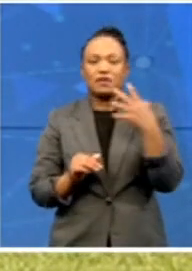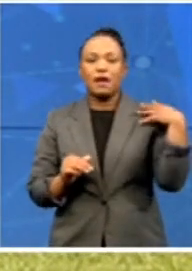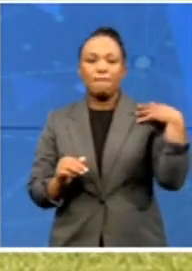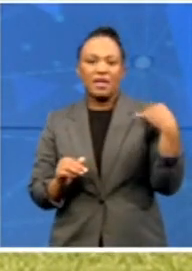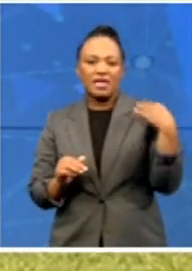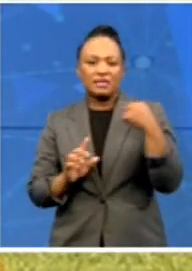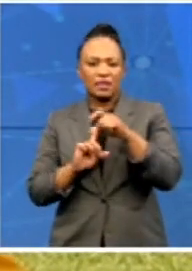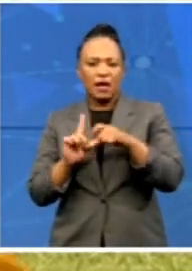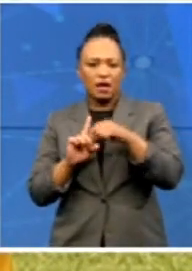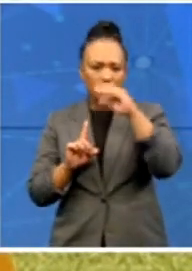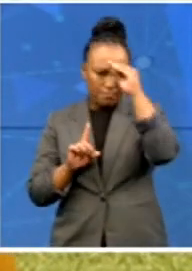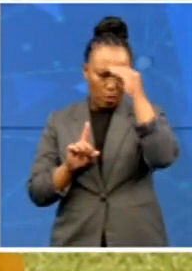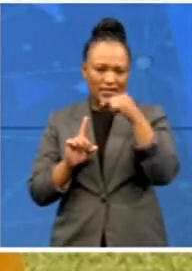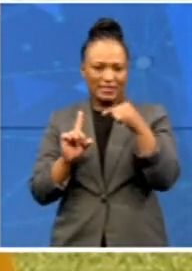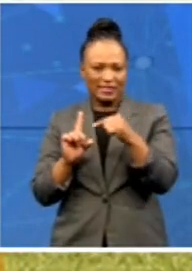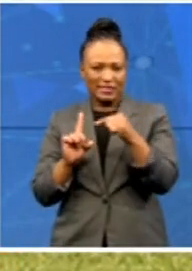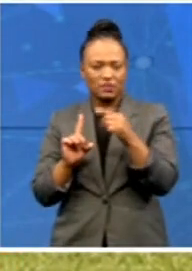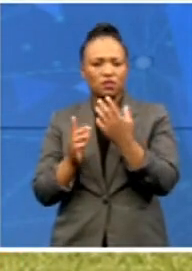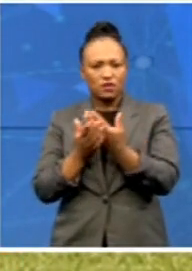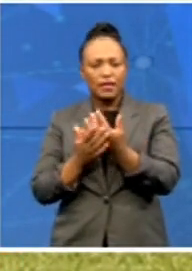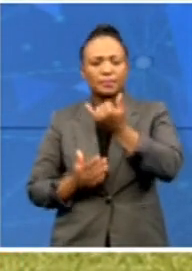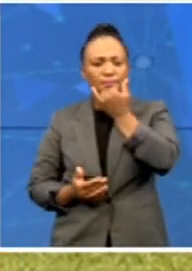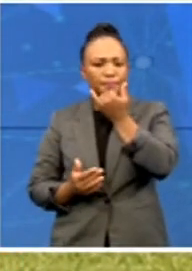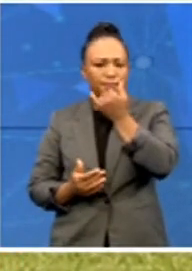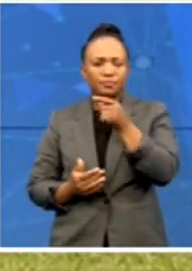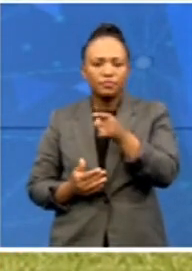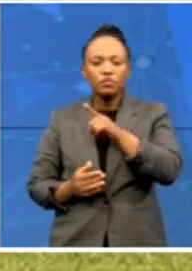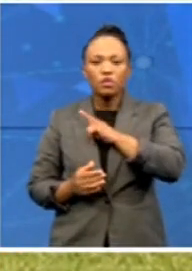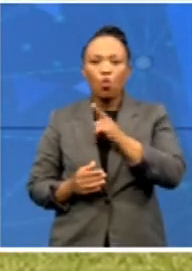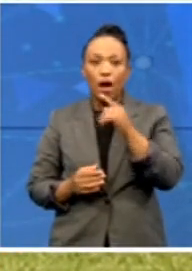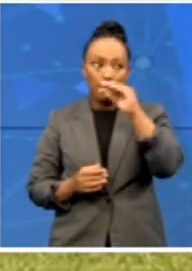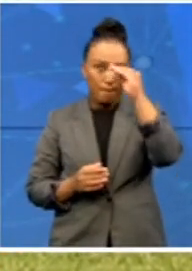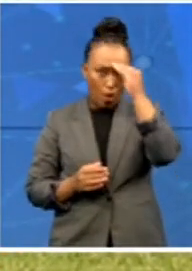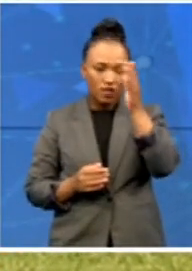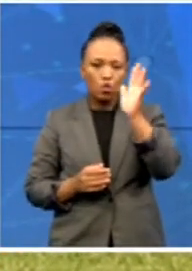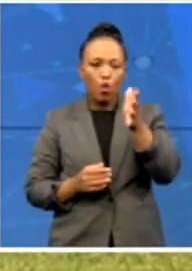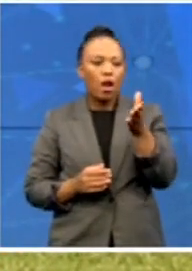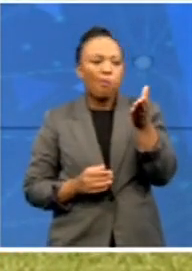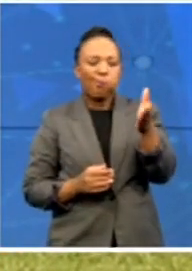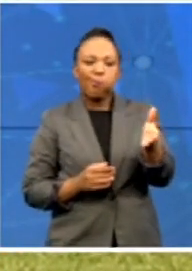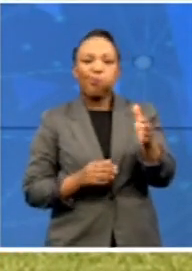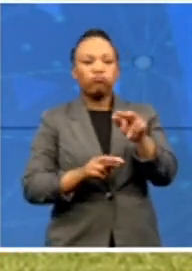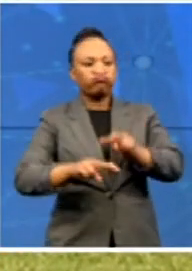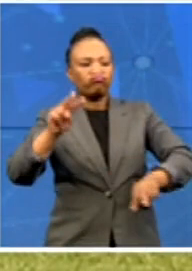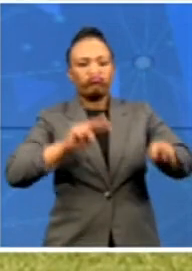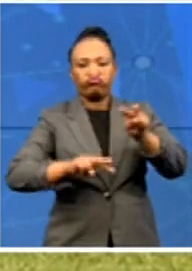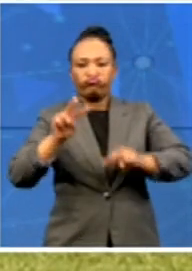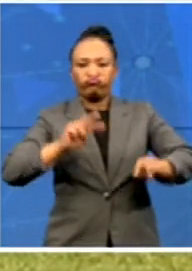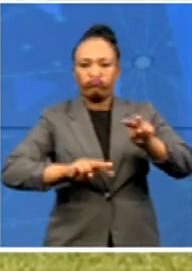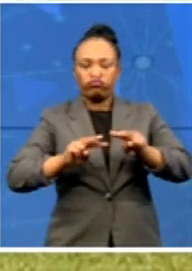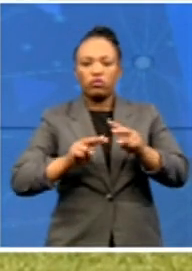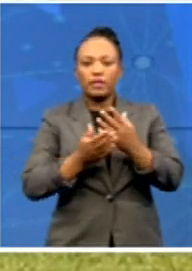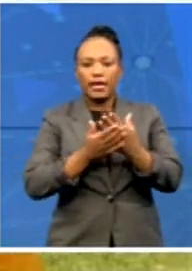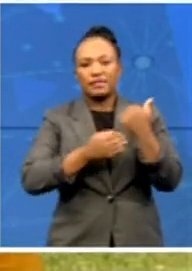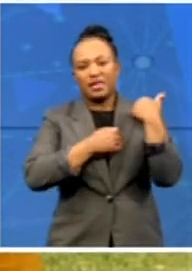that the police visibility is intensified and they will be safer this time of the year. you